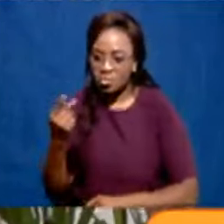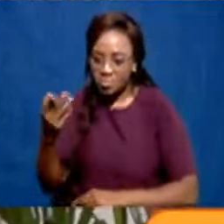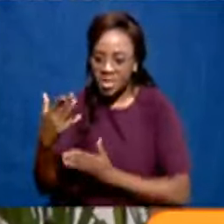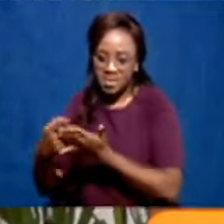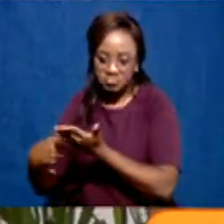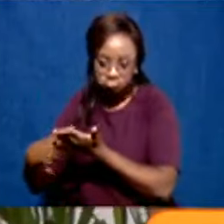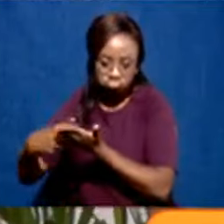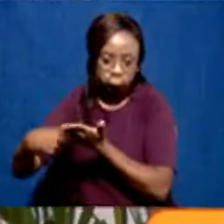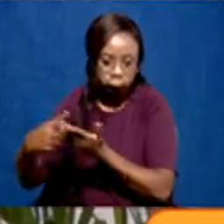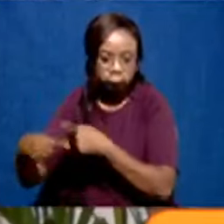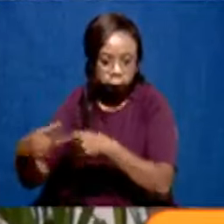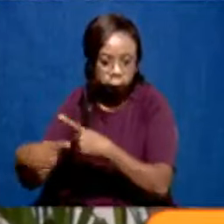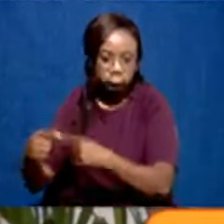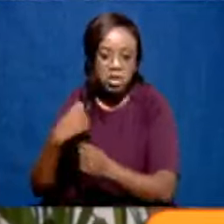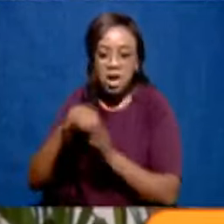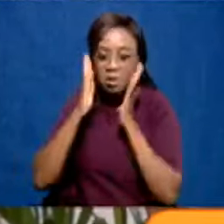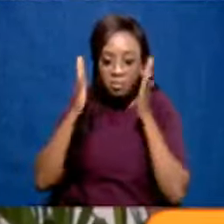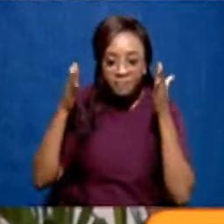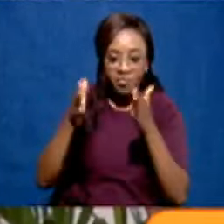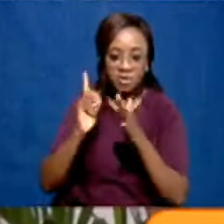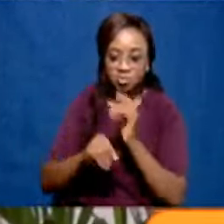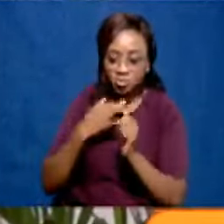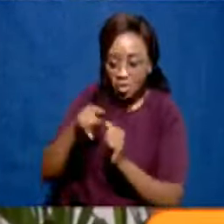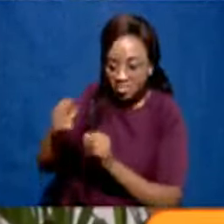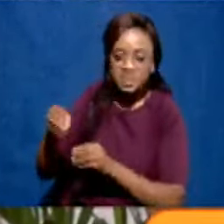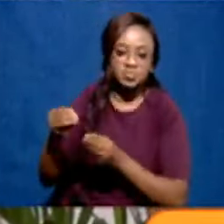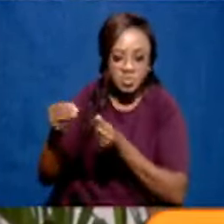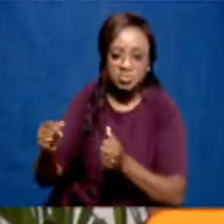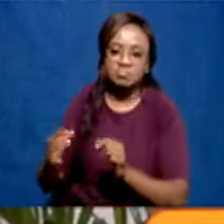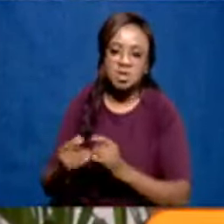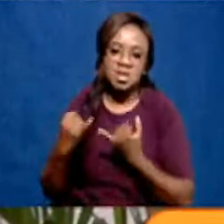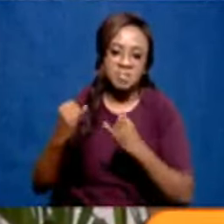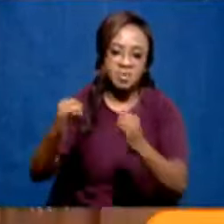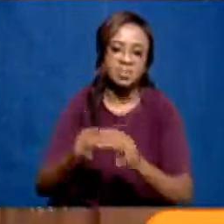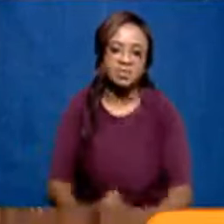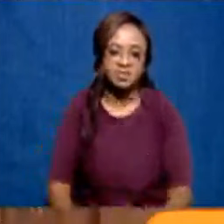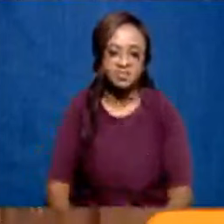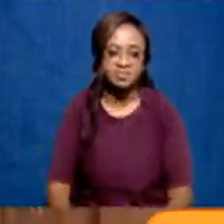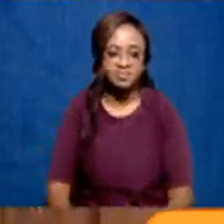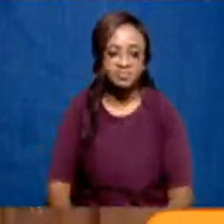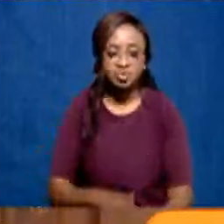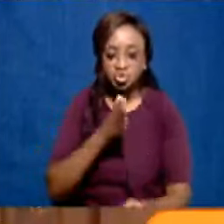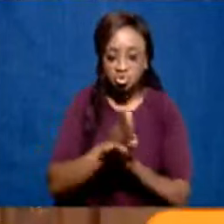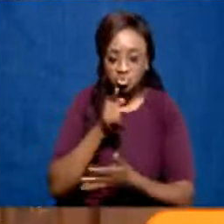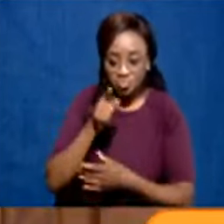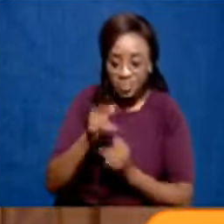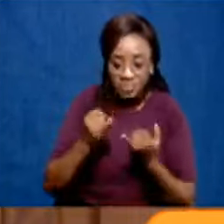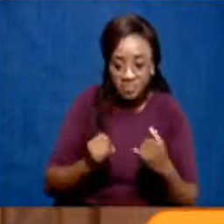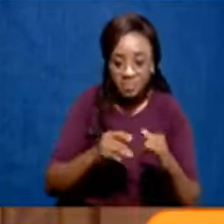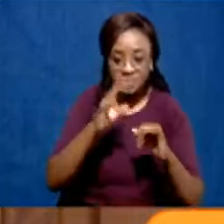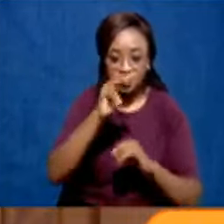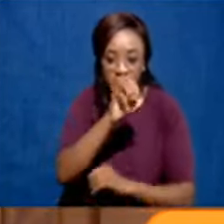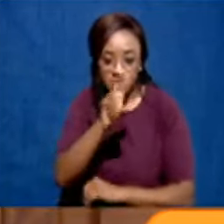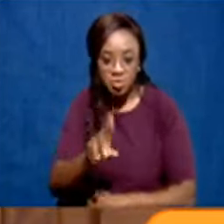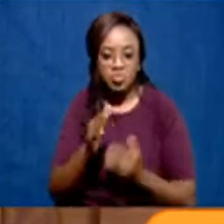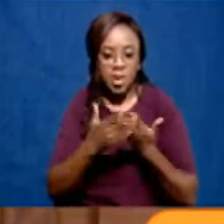pipeline, and we are committed to ensuring their successful implementation. It will give us an opportunity to show